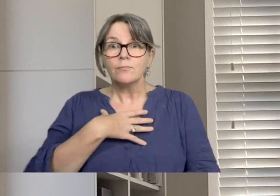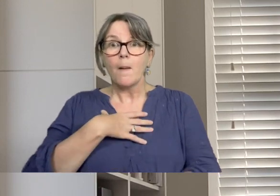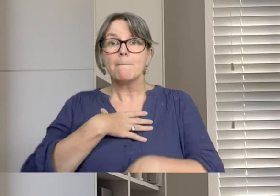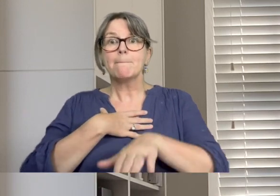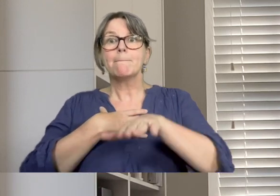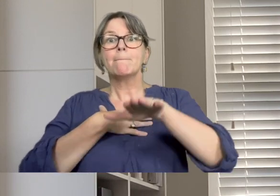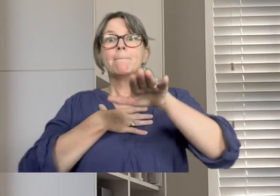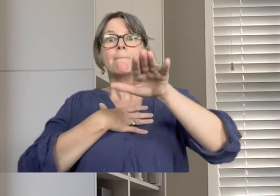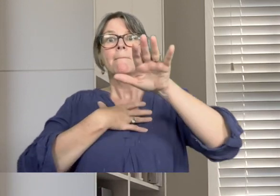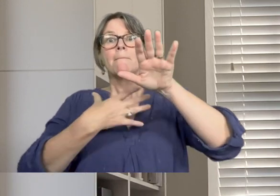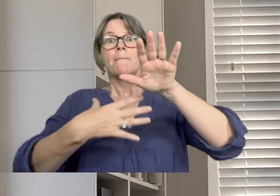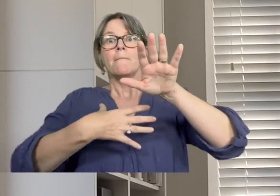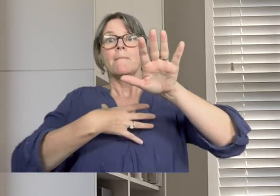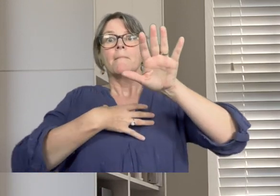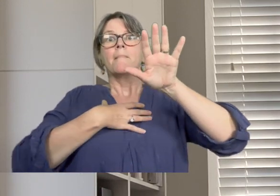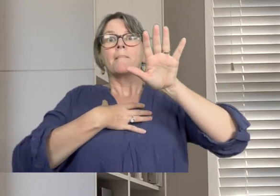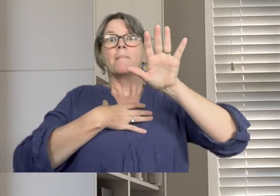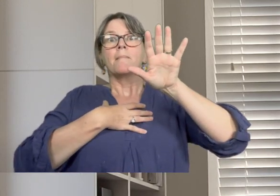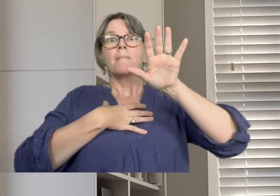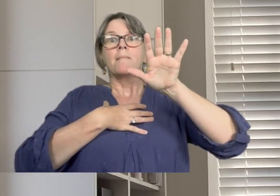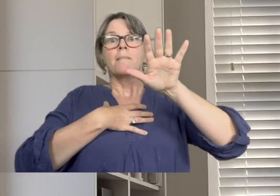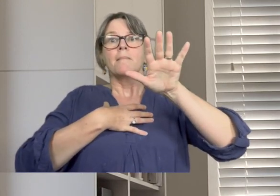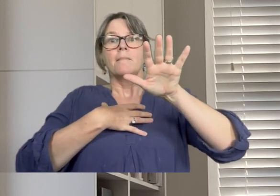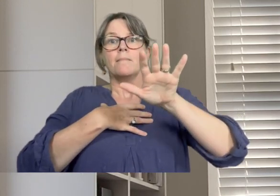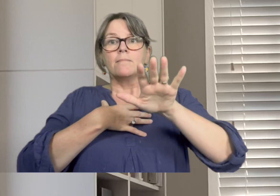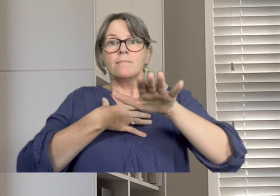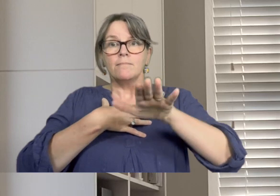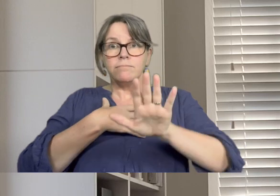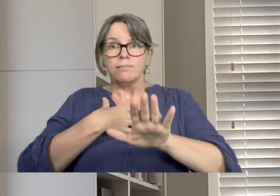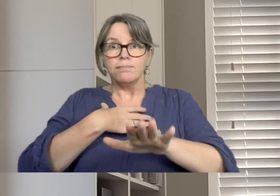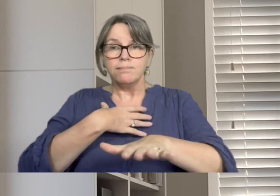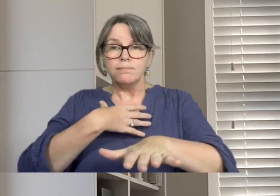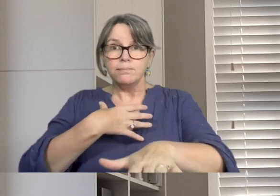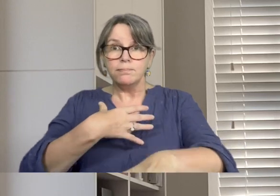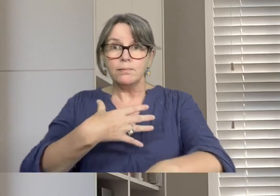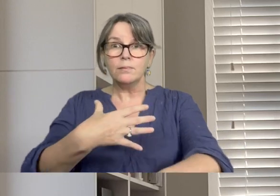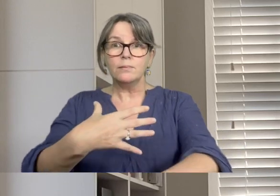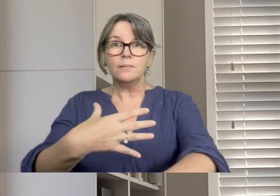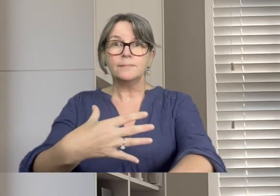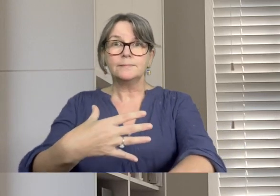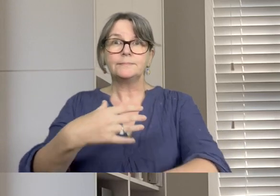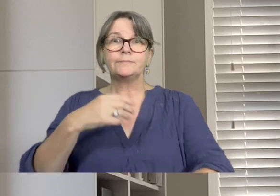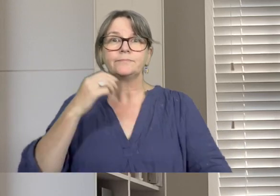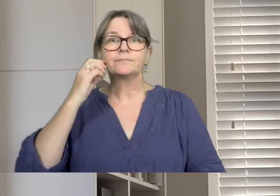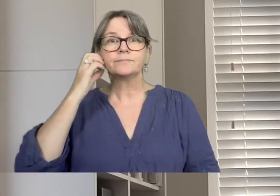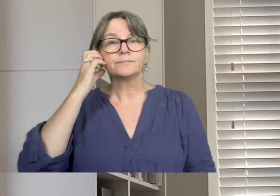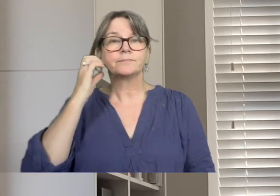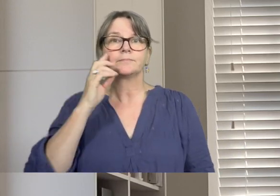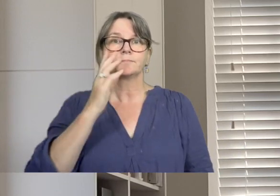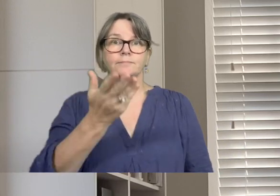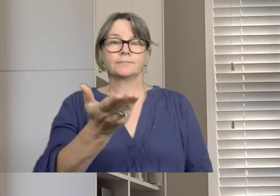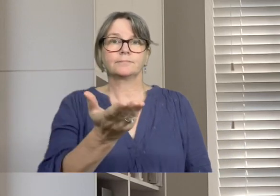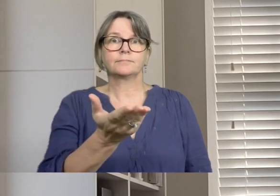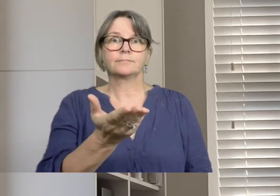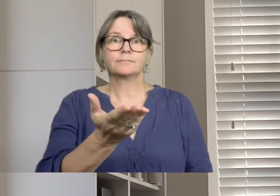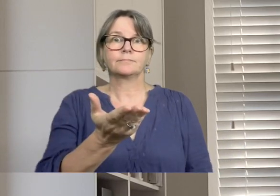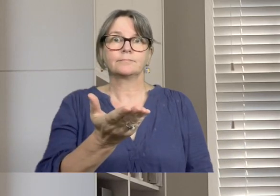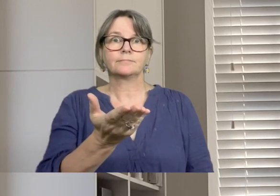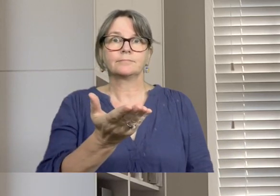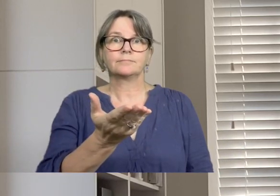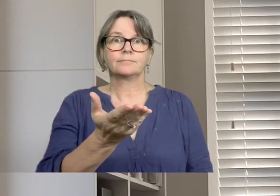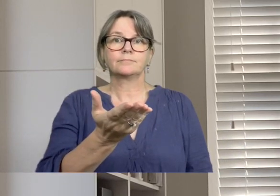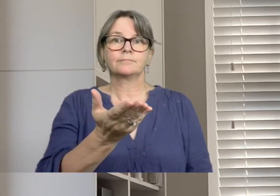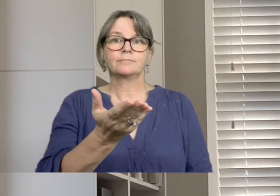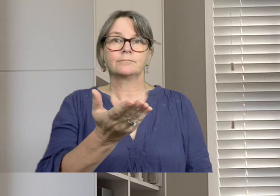in. As we breathe out, feet heavy, tip the pelvis. Now think knees away from you to fold and open. We take a